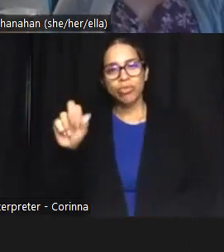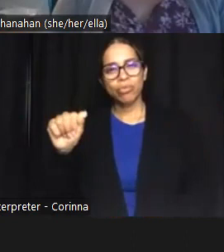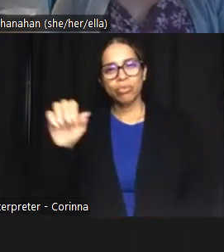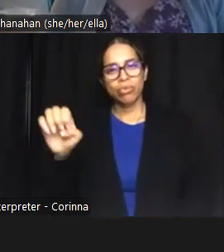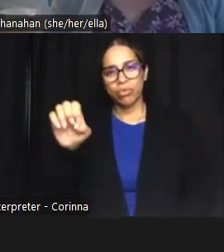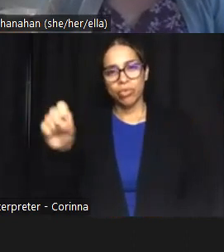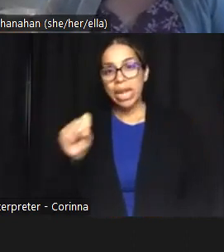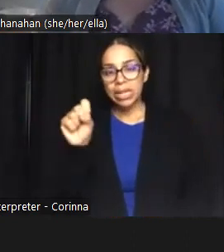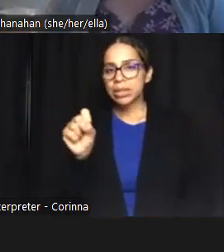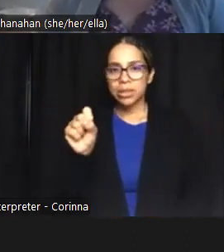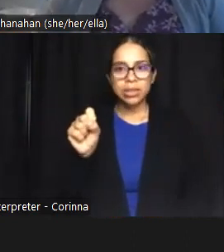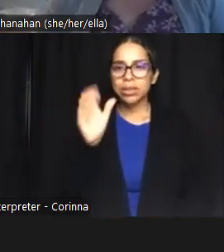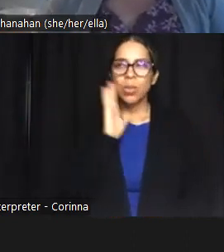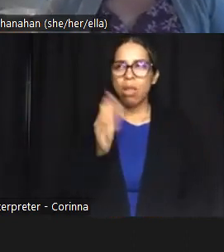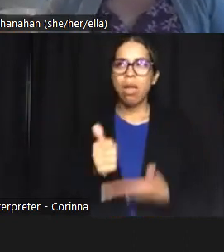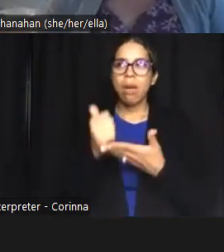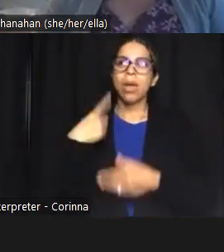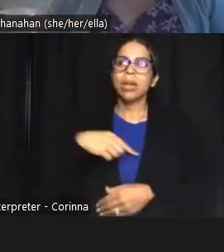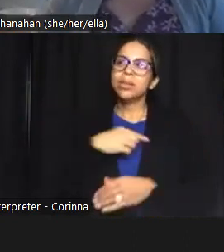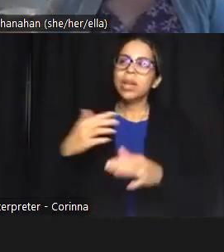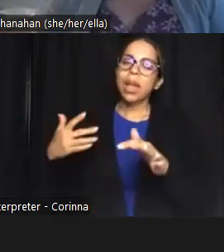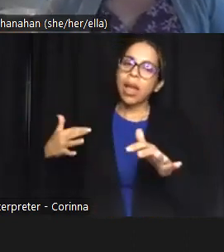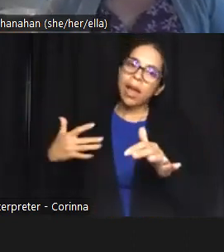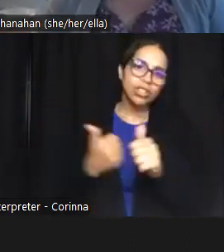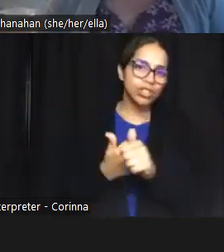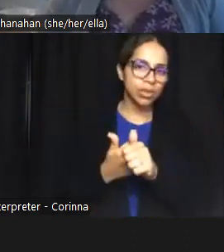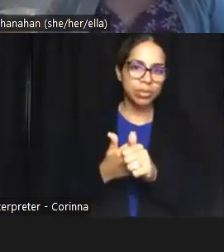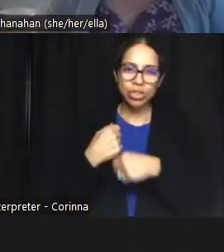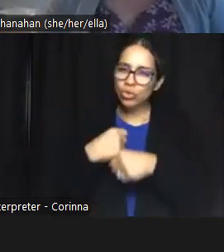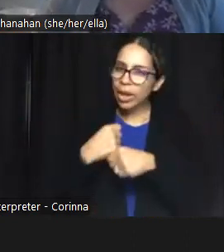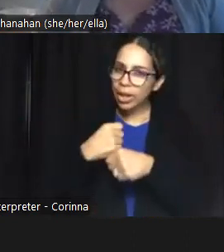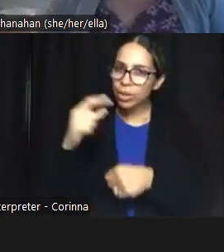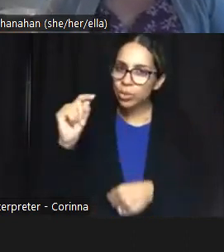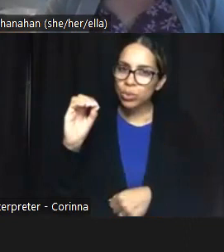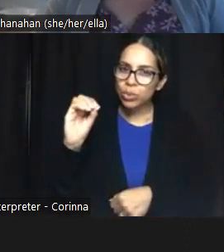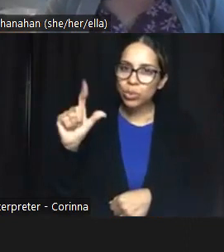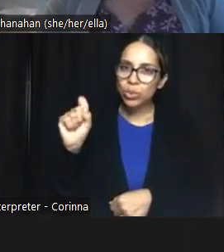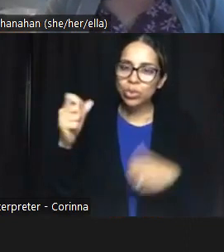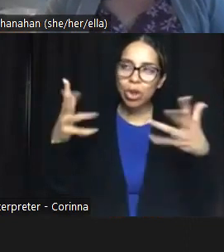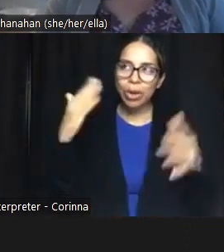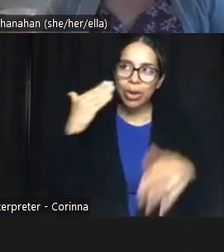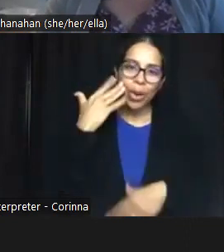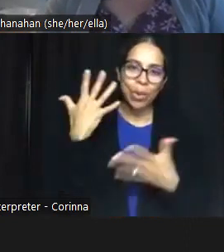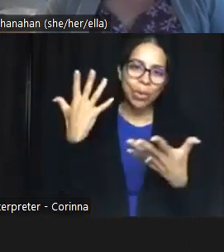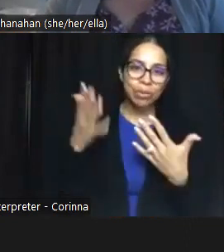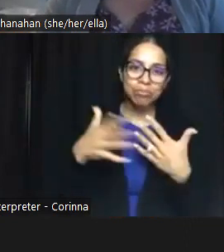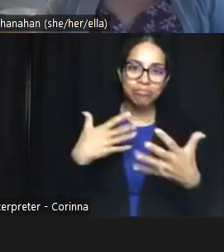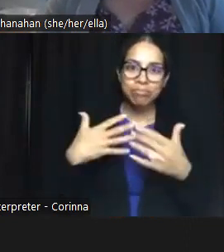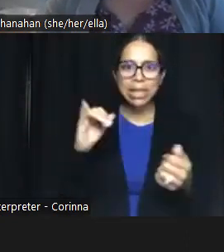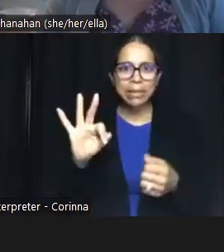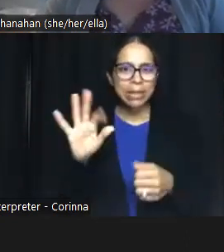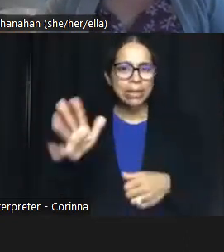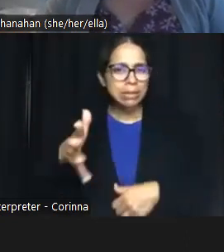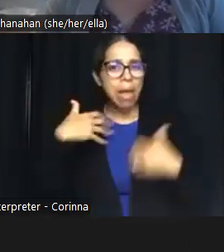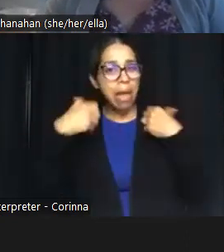gonna catch us up a lot faster to creating tools that, like, we already automatically know whether or not it's somewhat health literate because we've